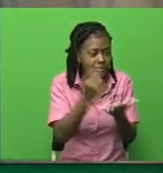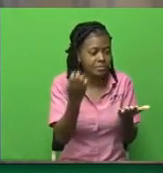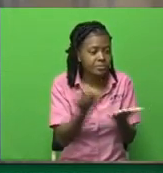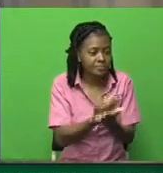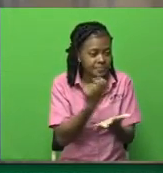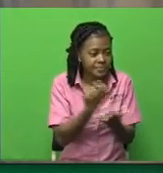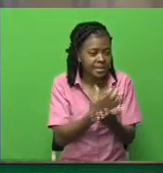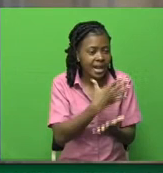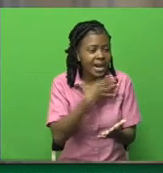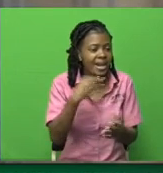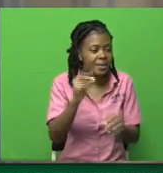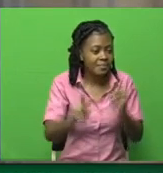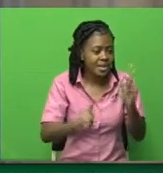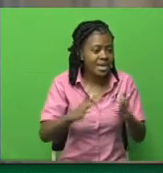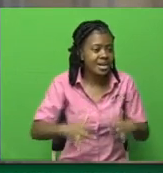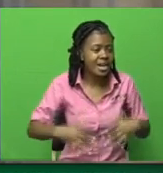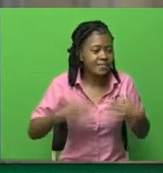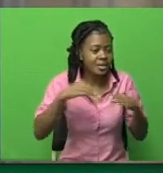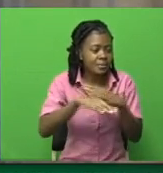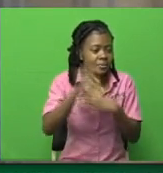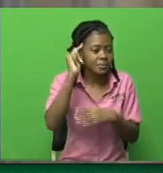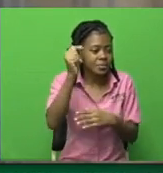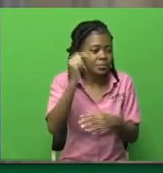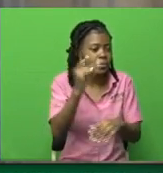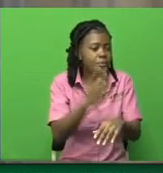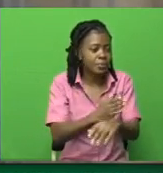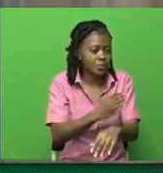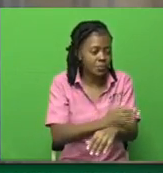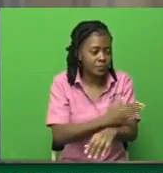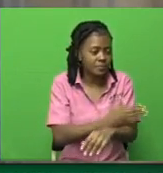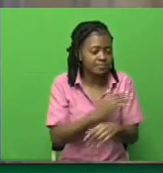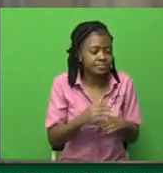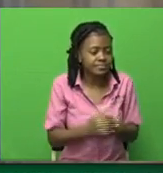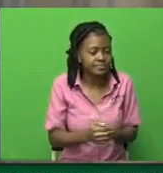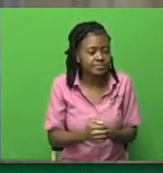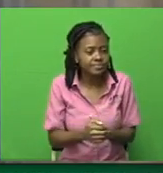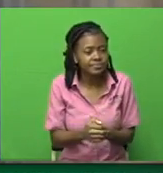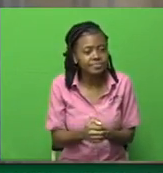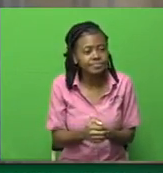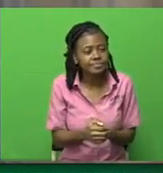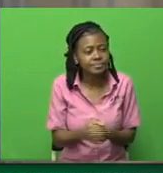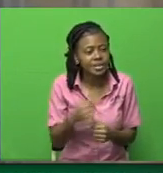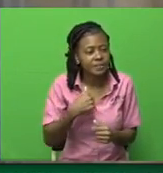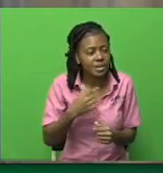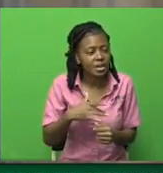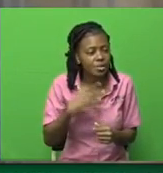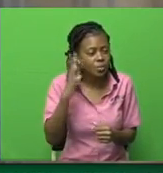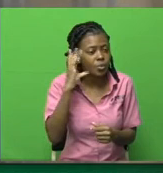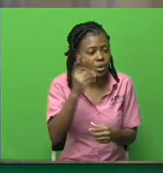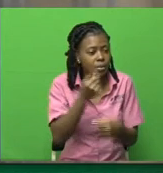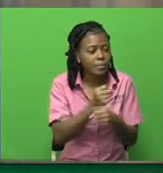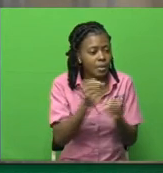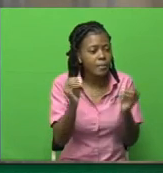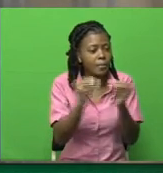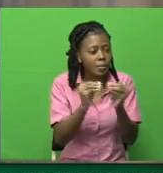quality of life of the people of Tobago we anticipate the creation of more jobs in the private sector as well as a maintenance